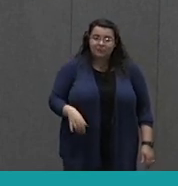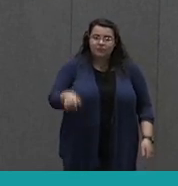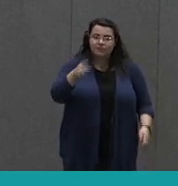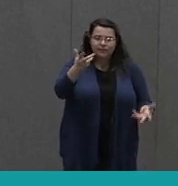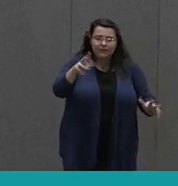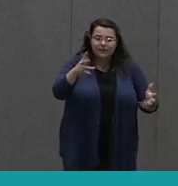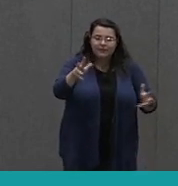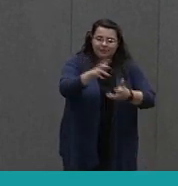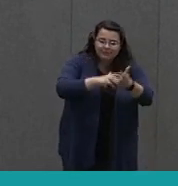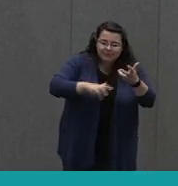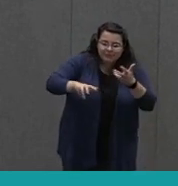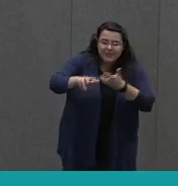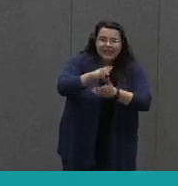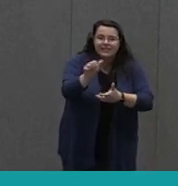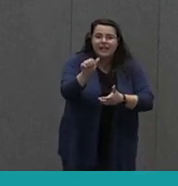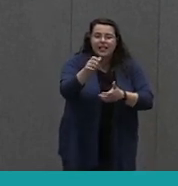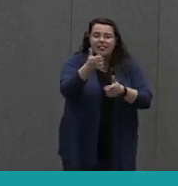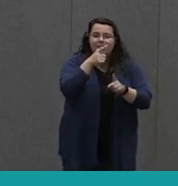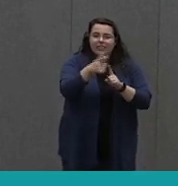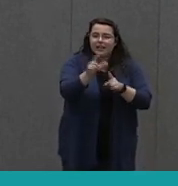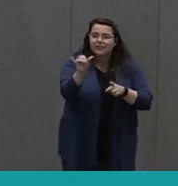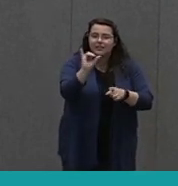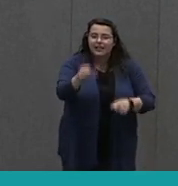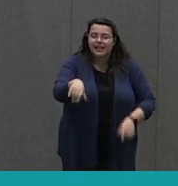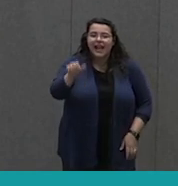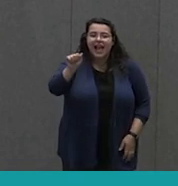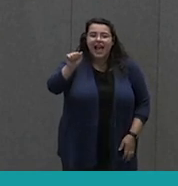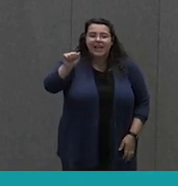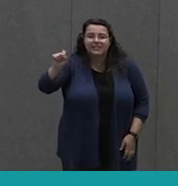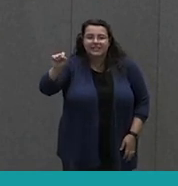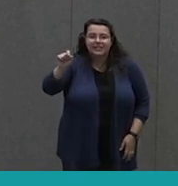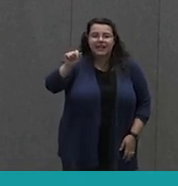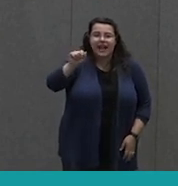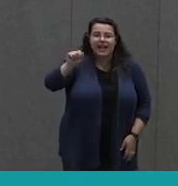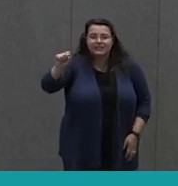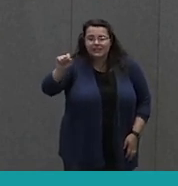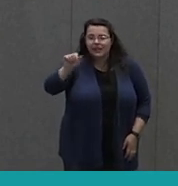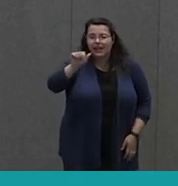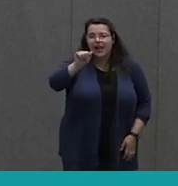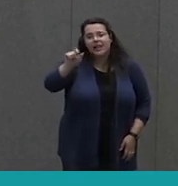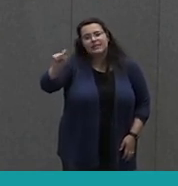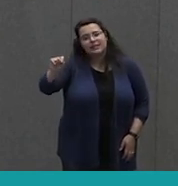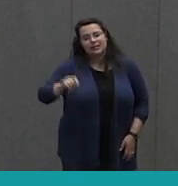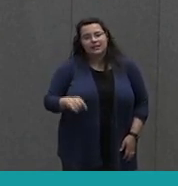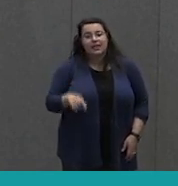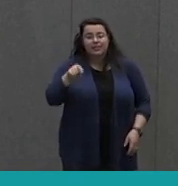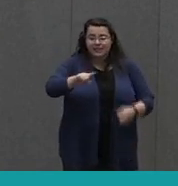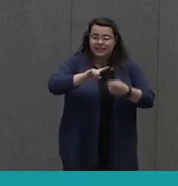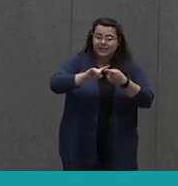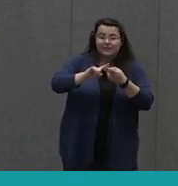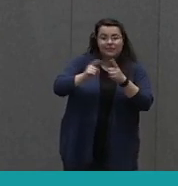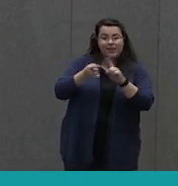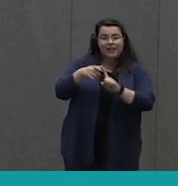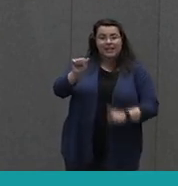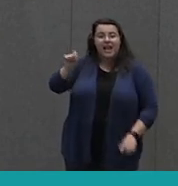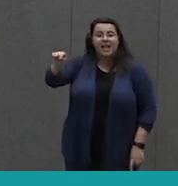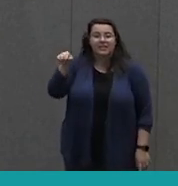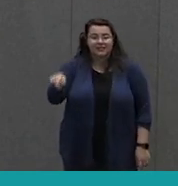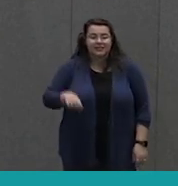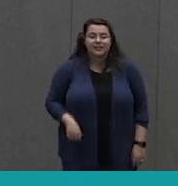a slide sort of starts at the top and then like it comes down at the bottom. All right? Doesn't that look like a fun